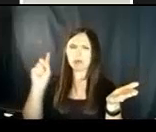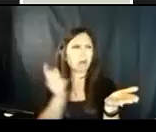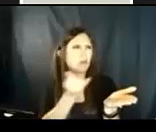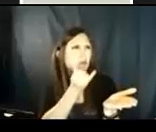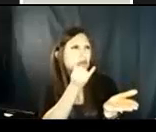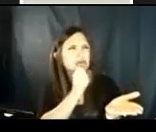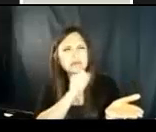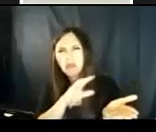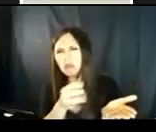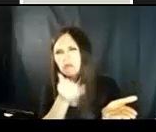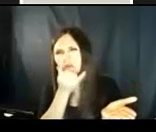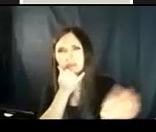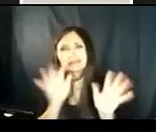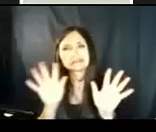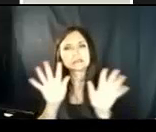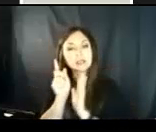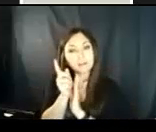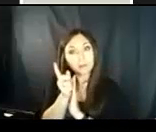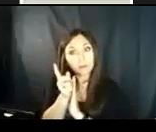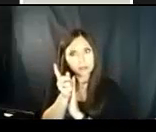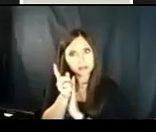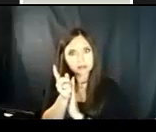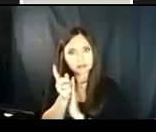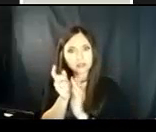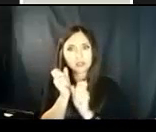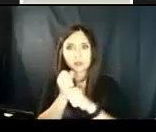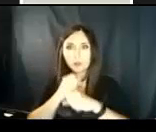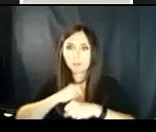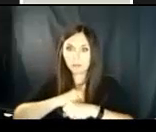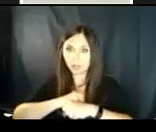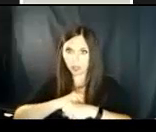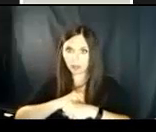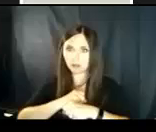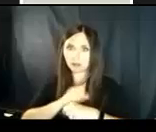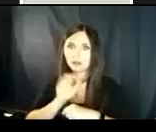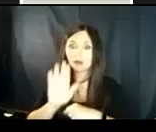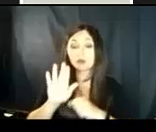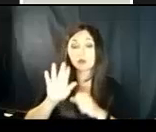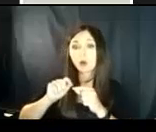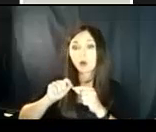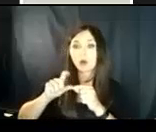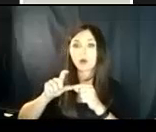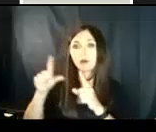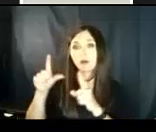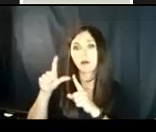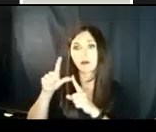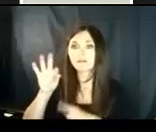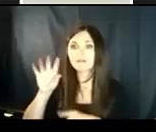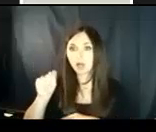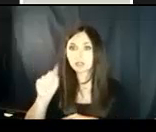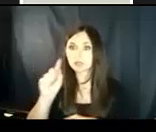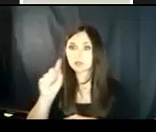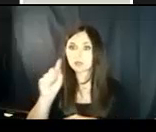page. The moment that you make your font on one page